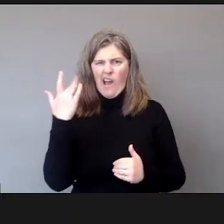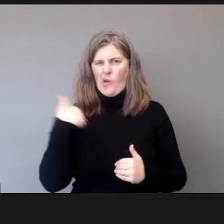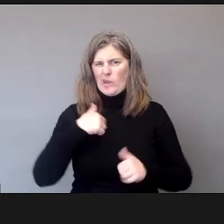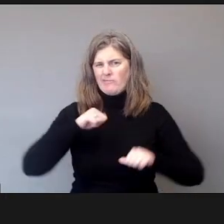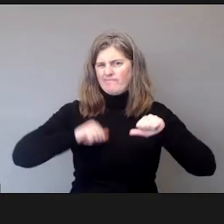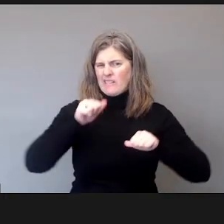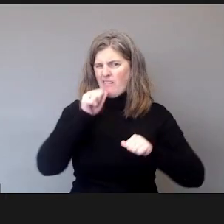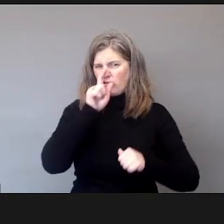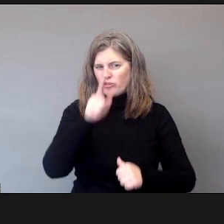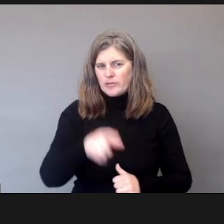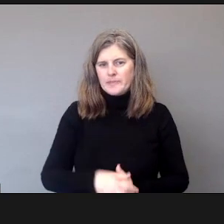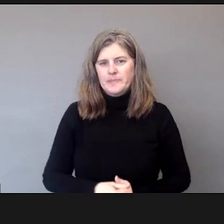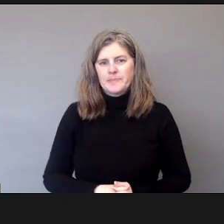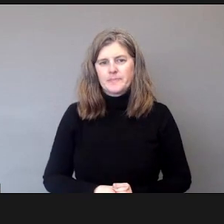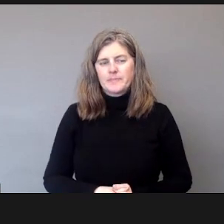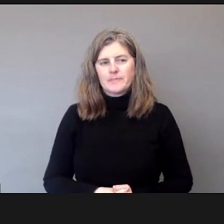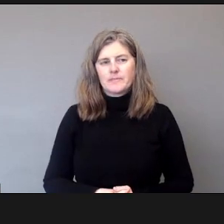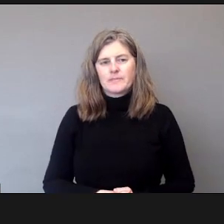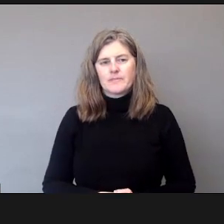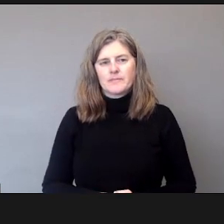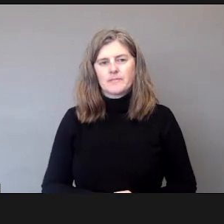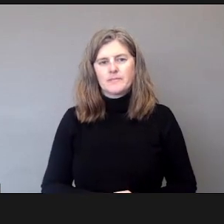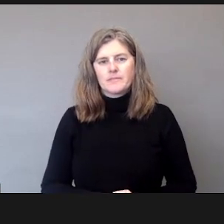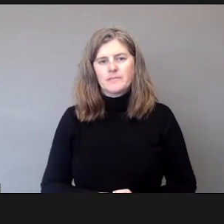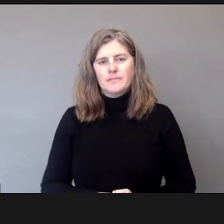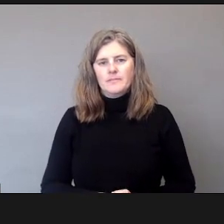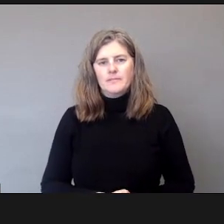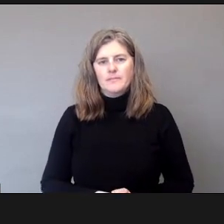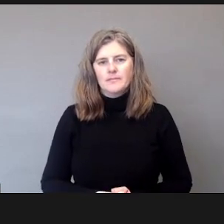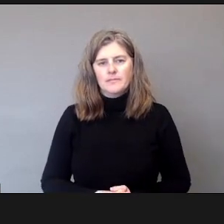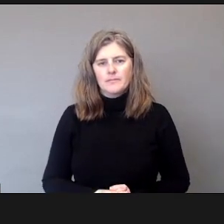know. And I